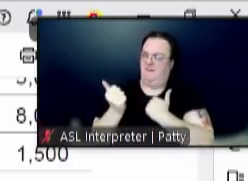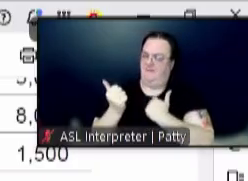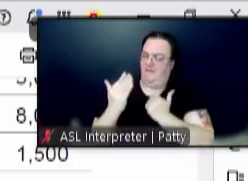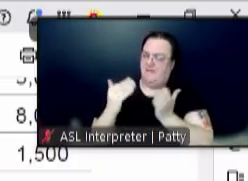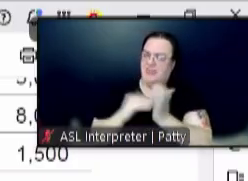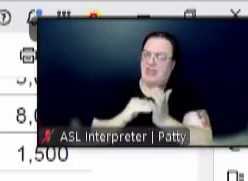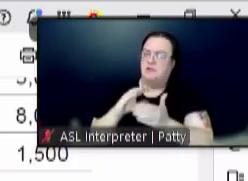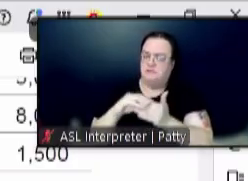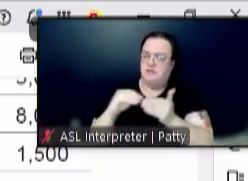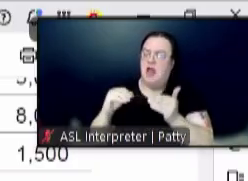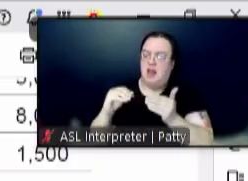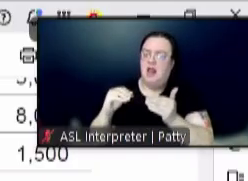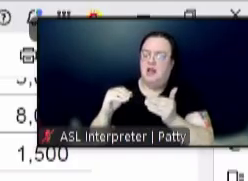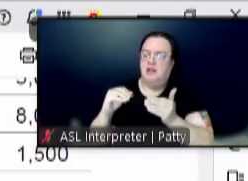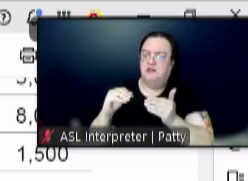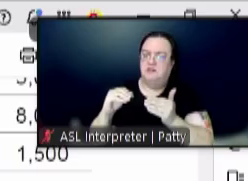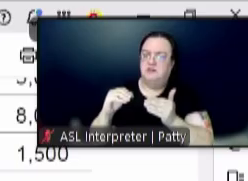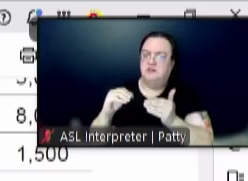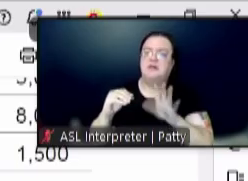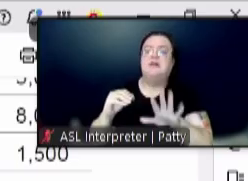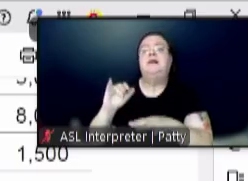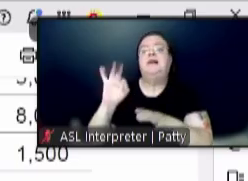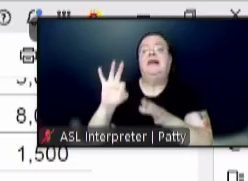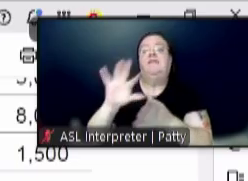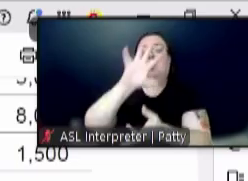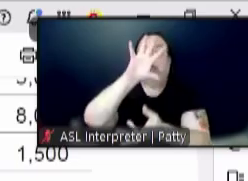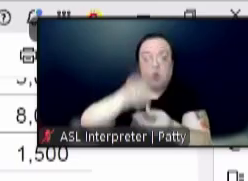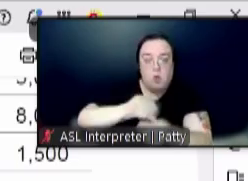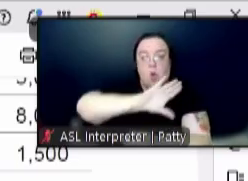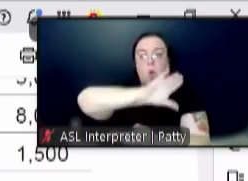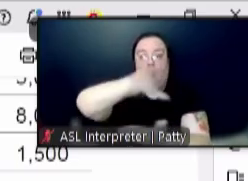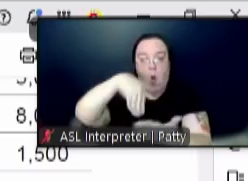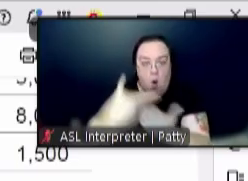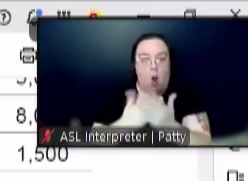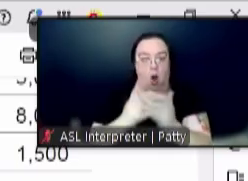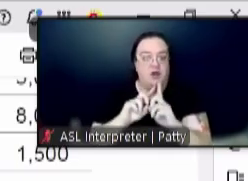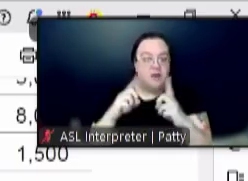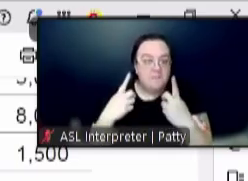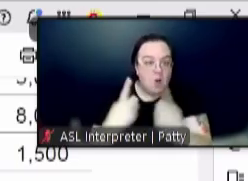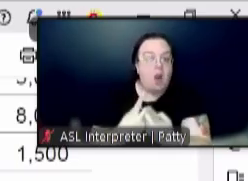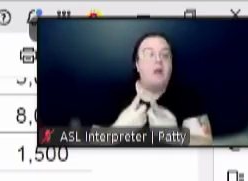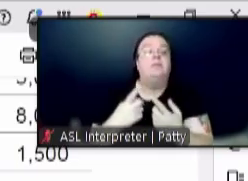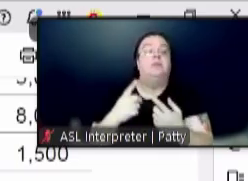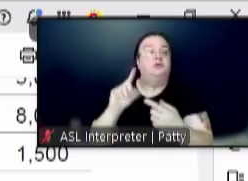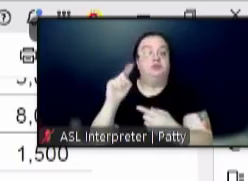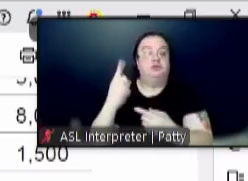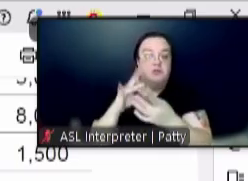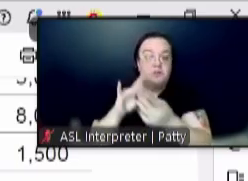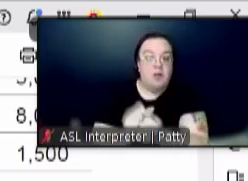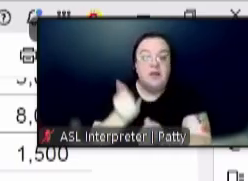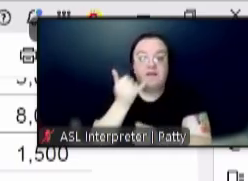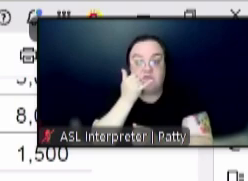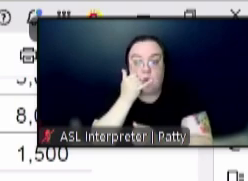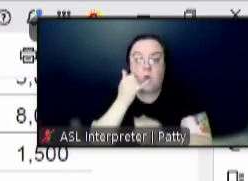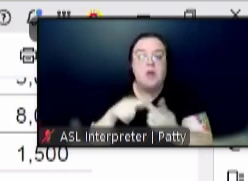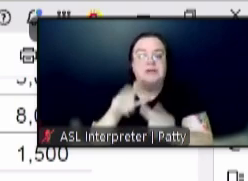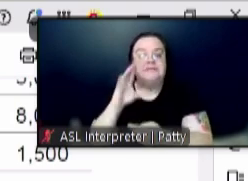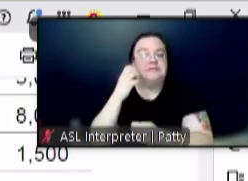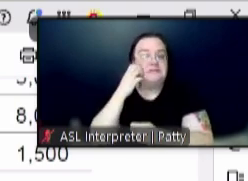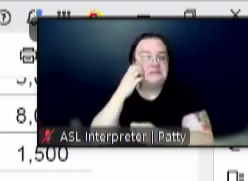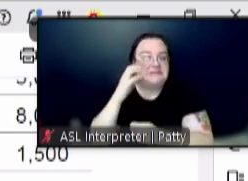$15,000 but if you combine all the departments and just telephone or cellular service